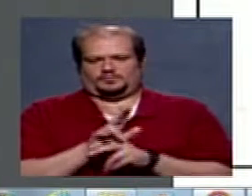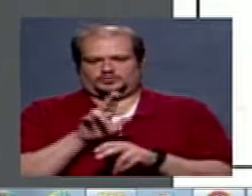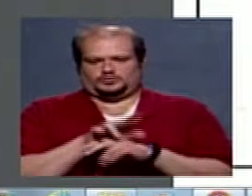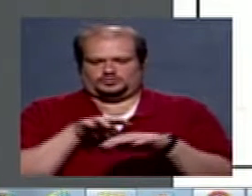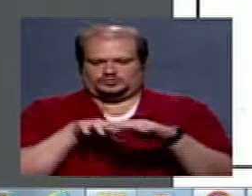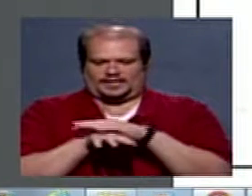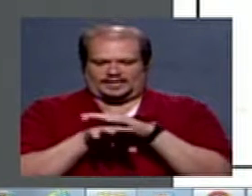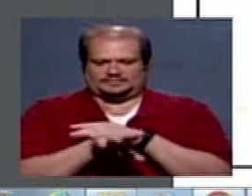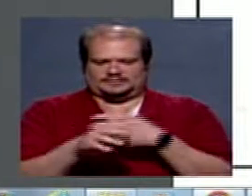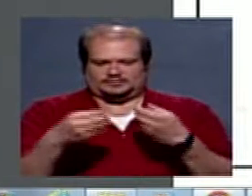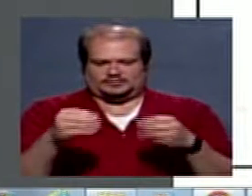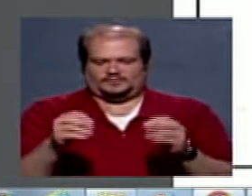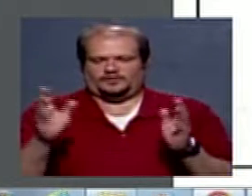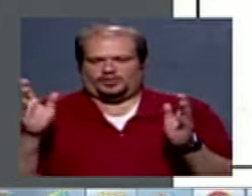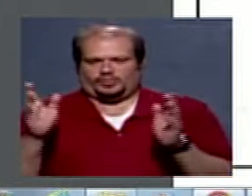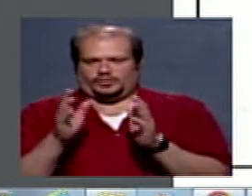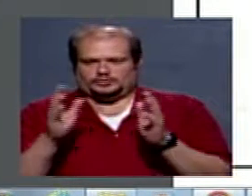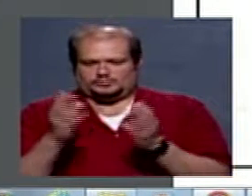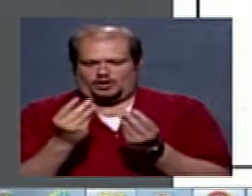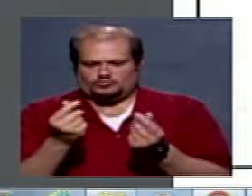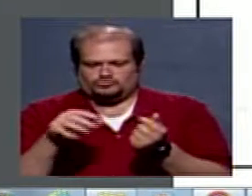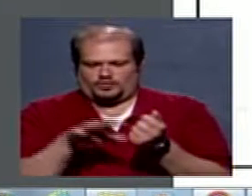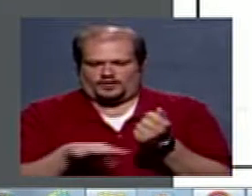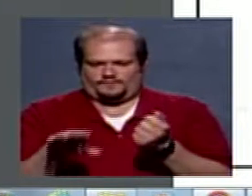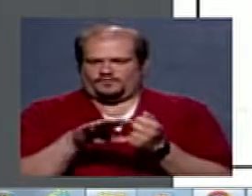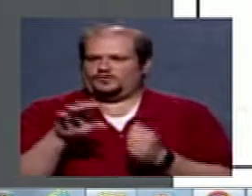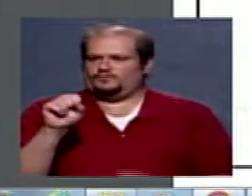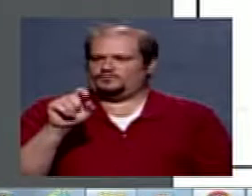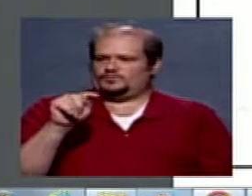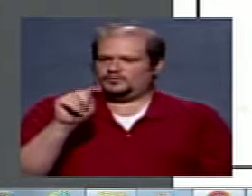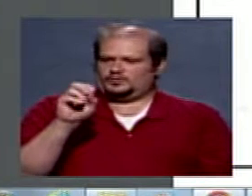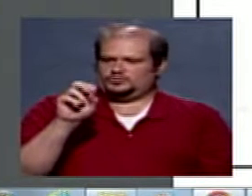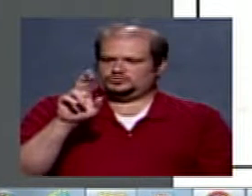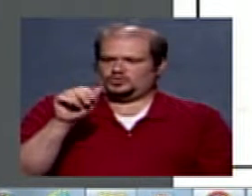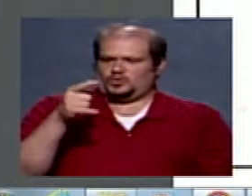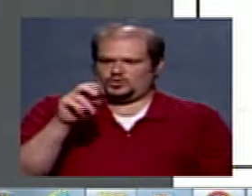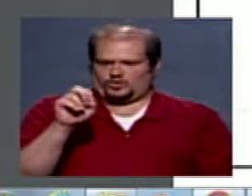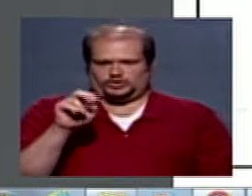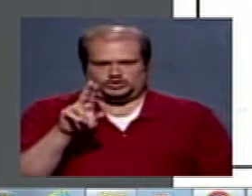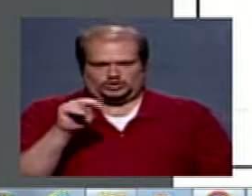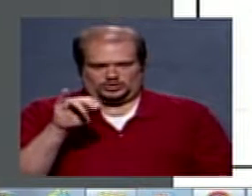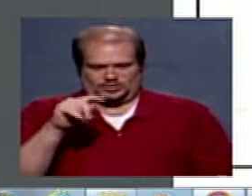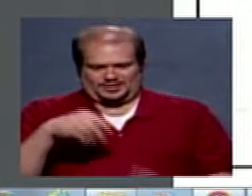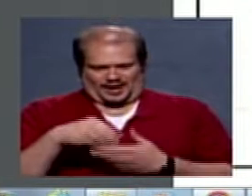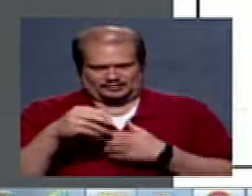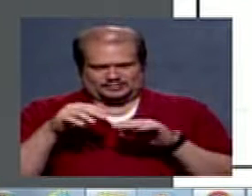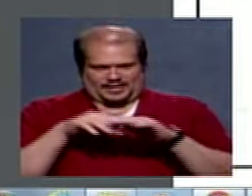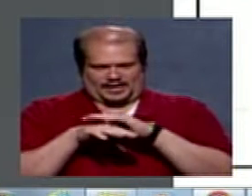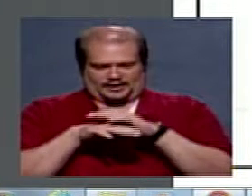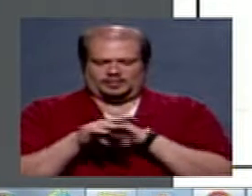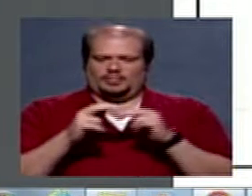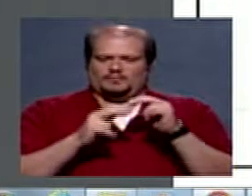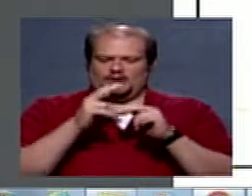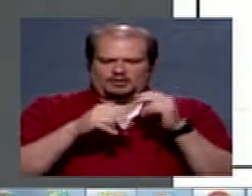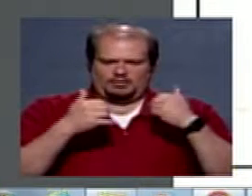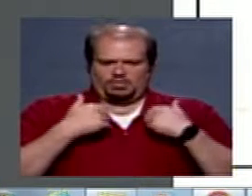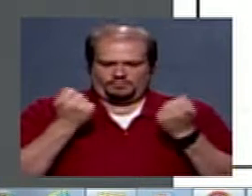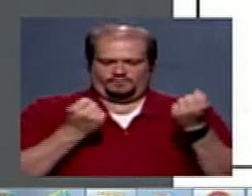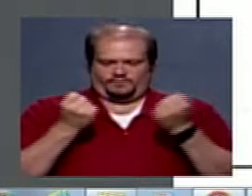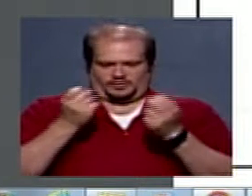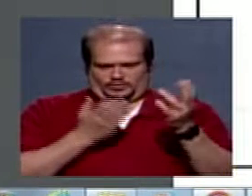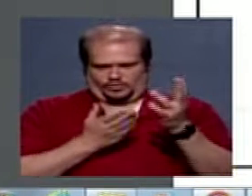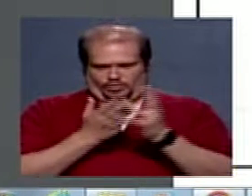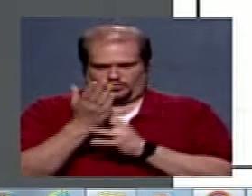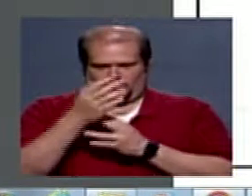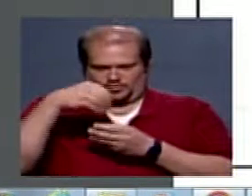accessing the office or the small number of ground floor storage units with outside access. The building is designed to have vehicles pulled through